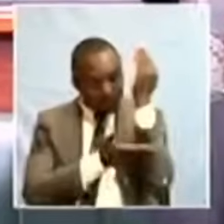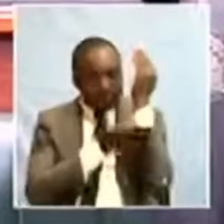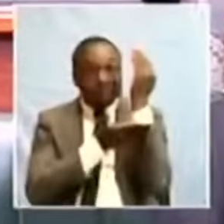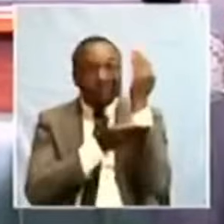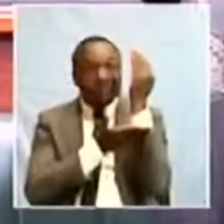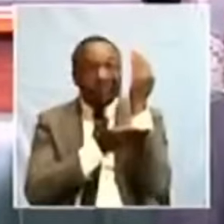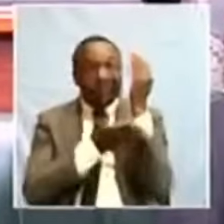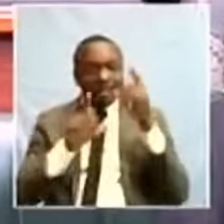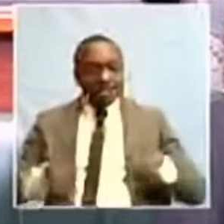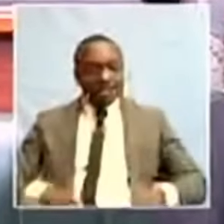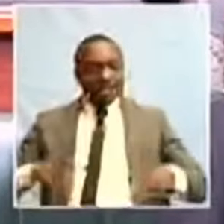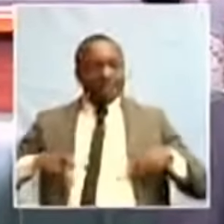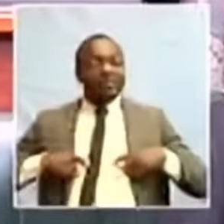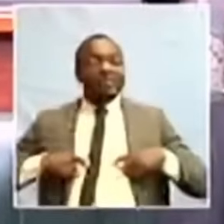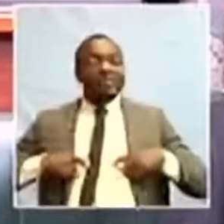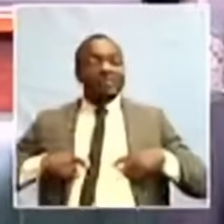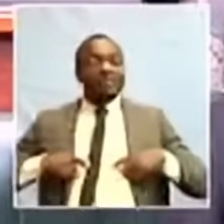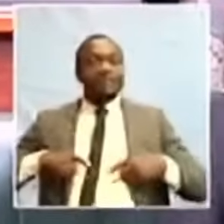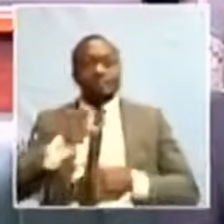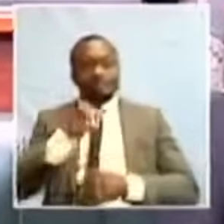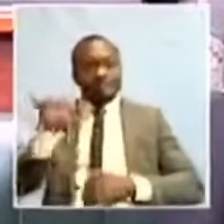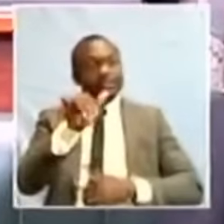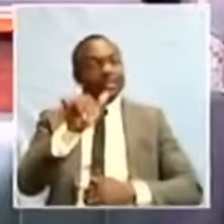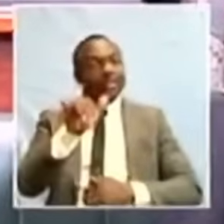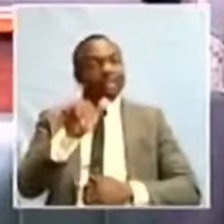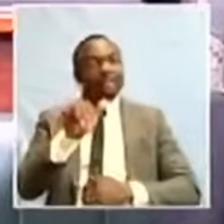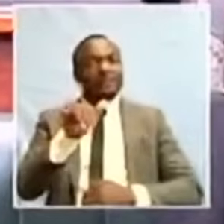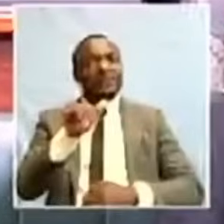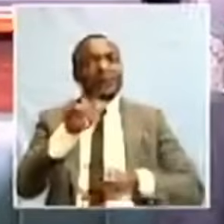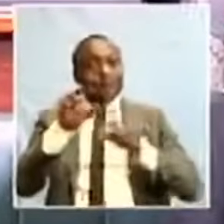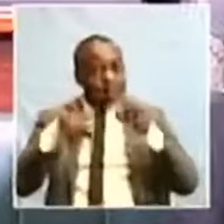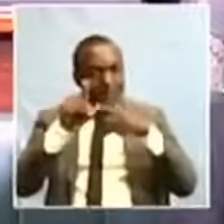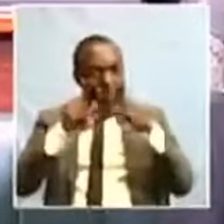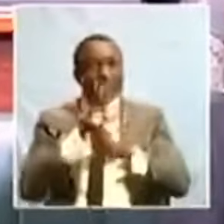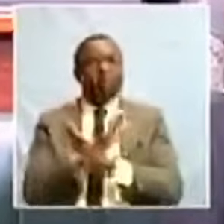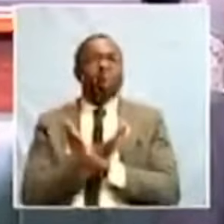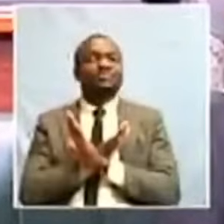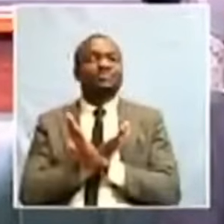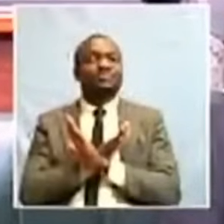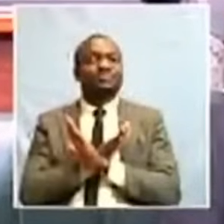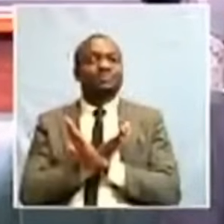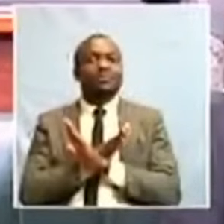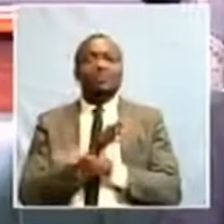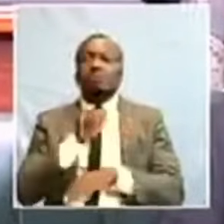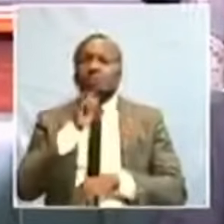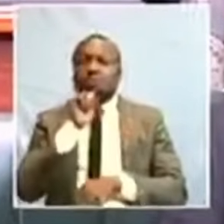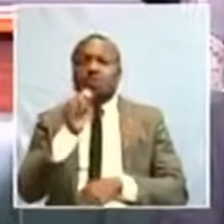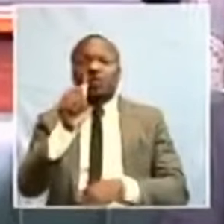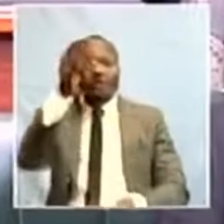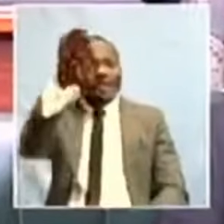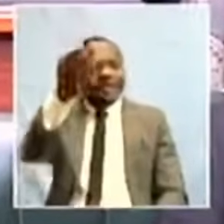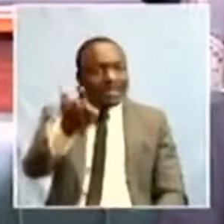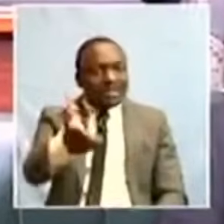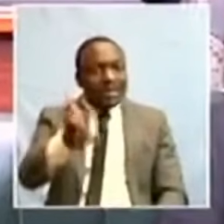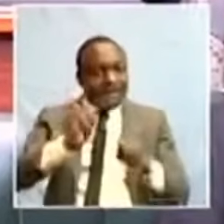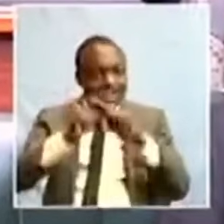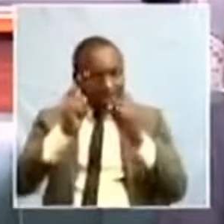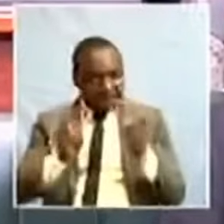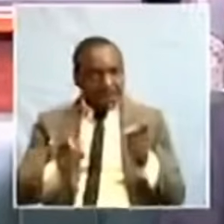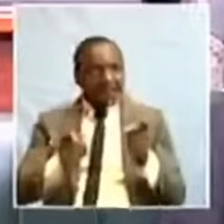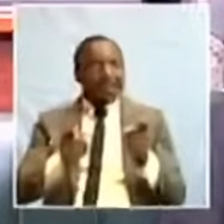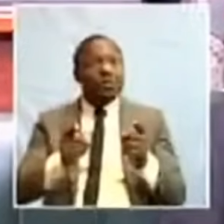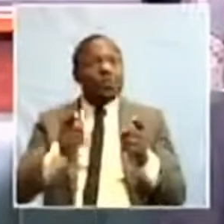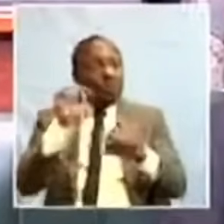the living standards of our people. We may not be there, but we